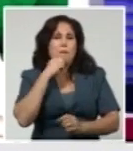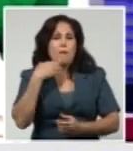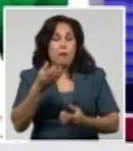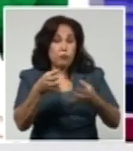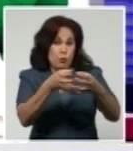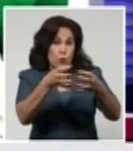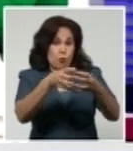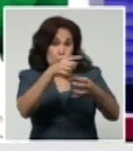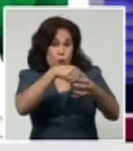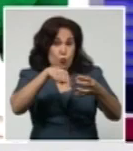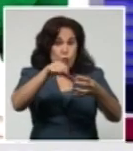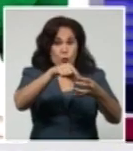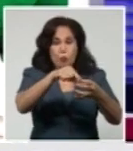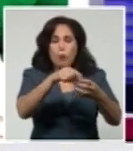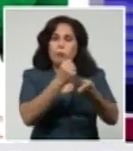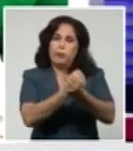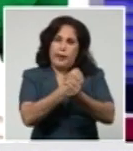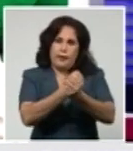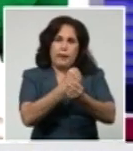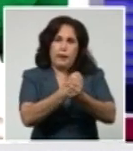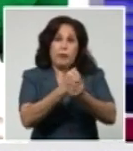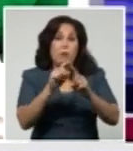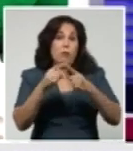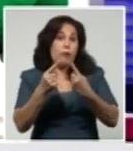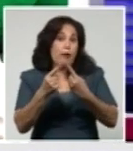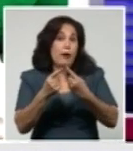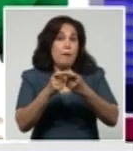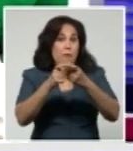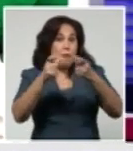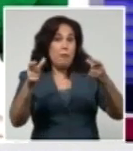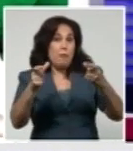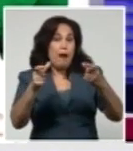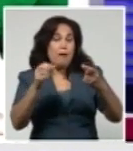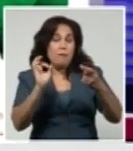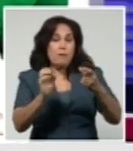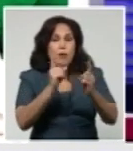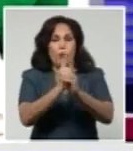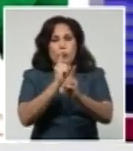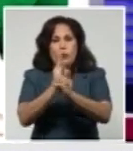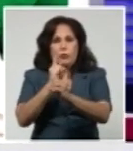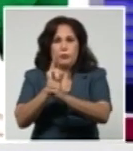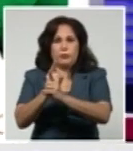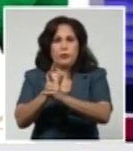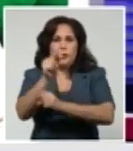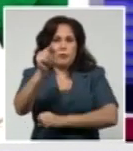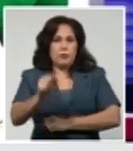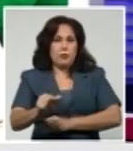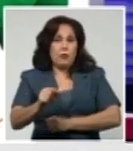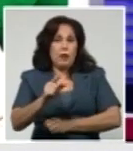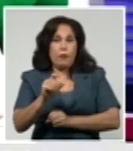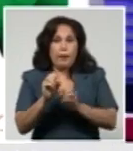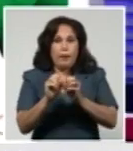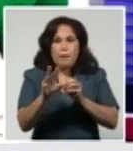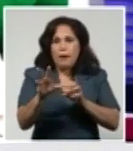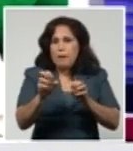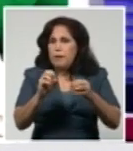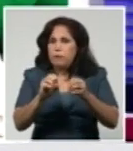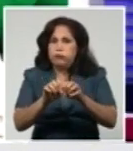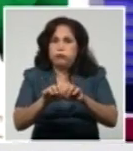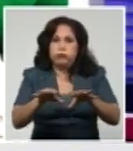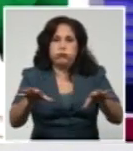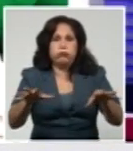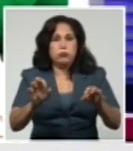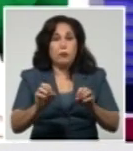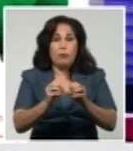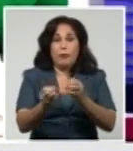all confirmed cases in Cuba since the pandemic began had contact with someone who had previously been diagnosed